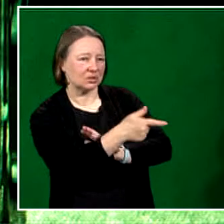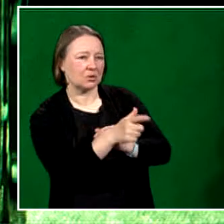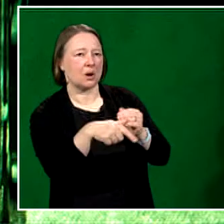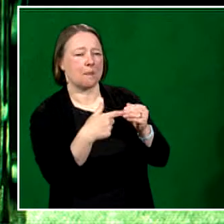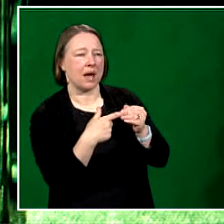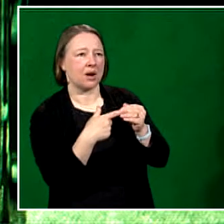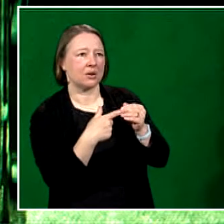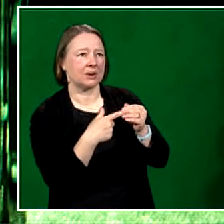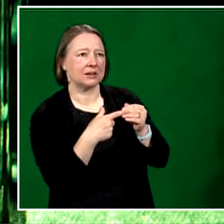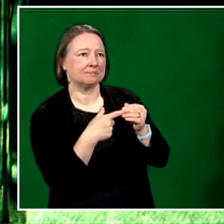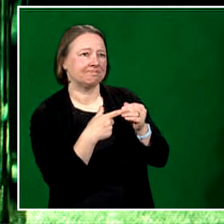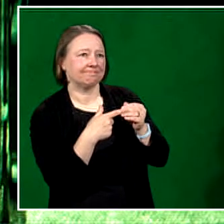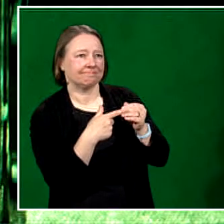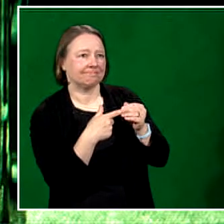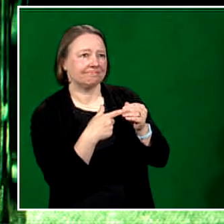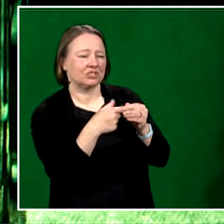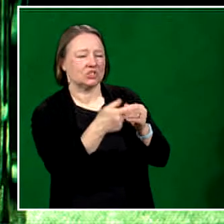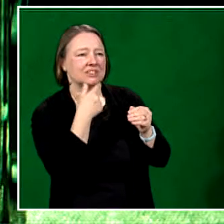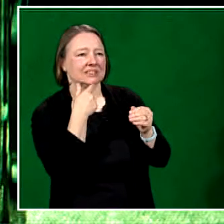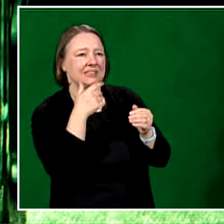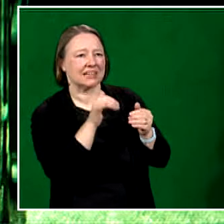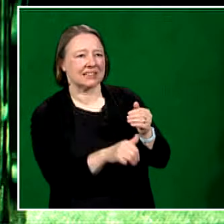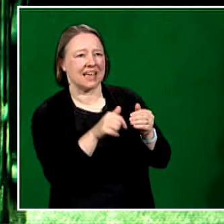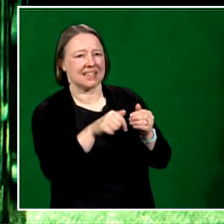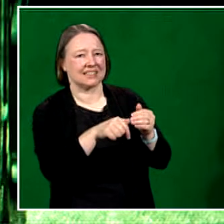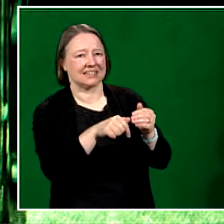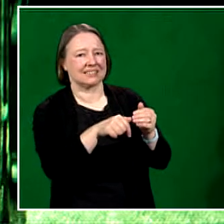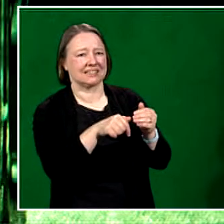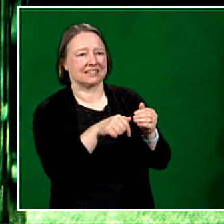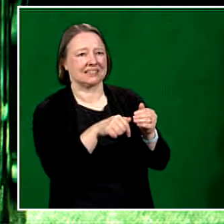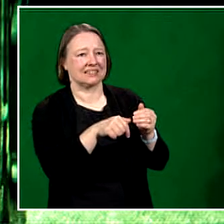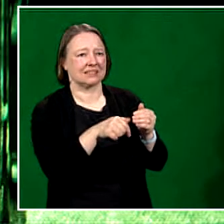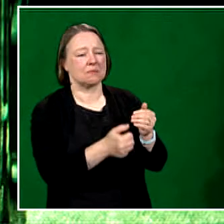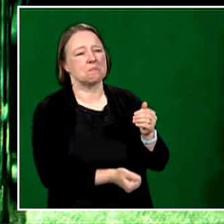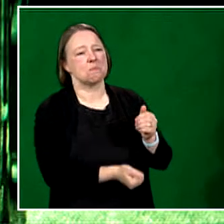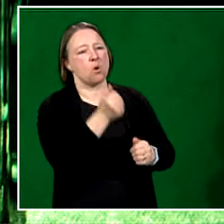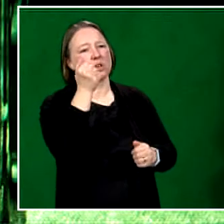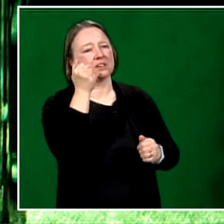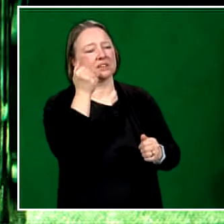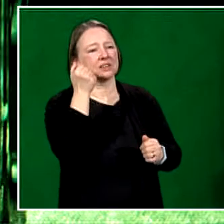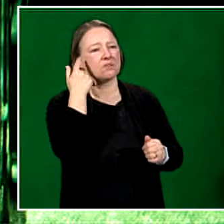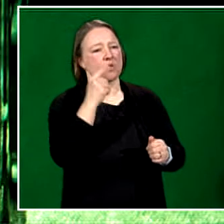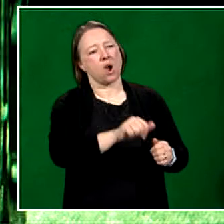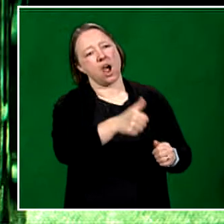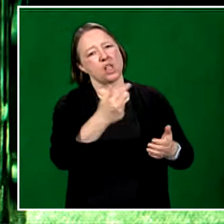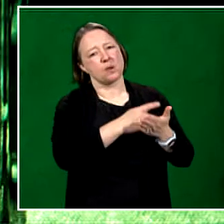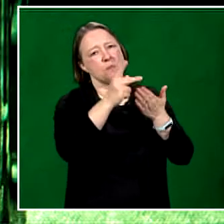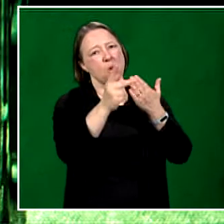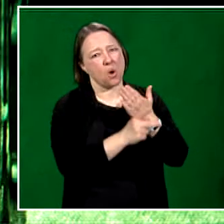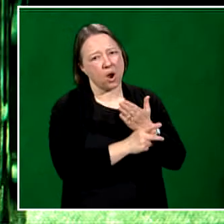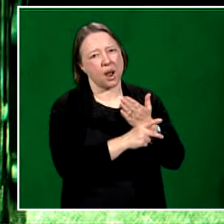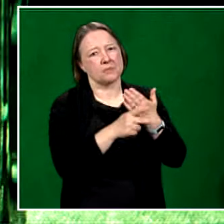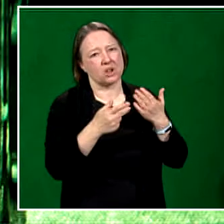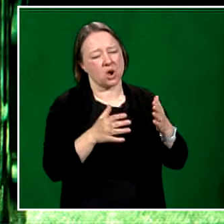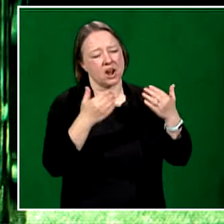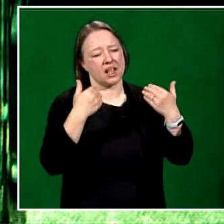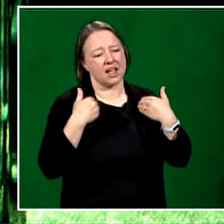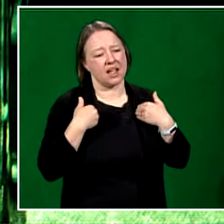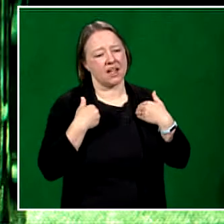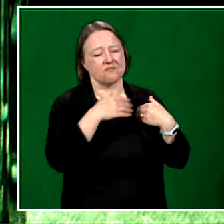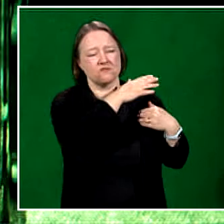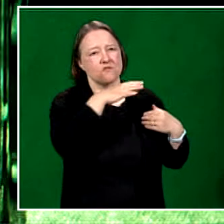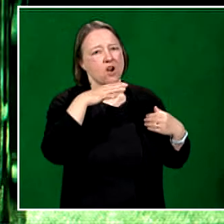about, you had said that this is mainly going to be directed for other programs that already have